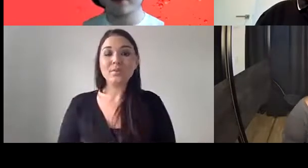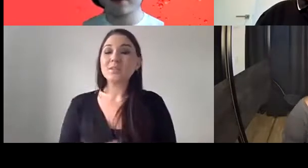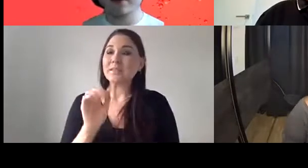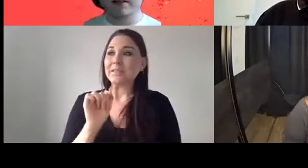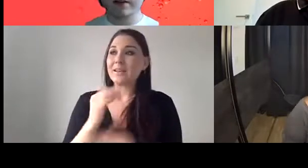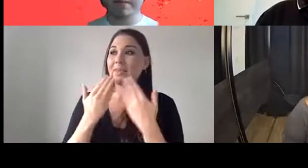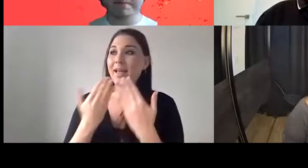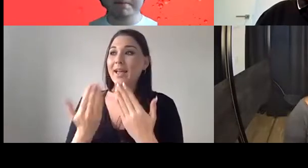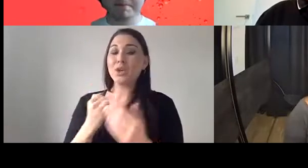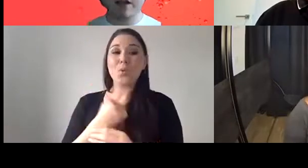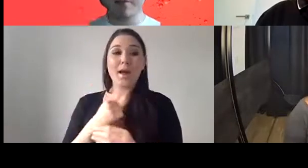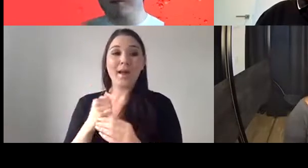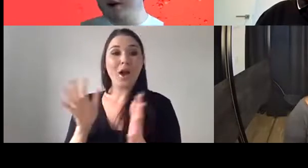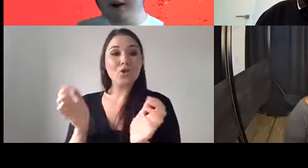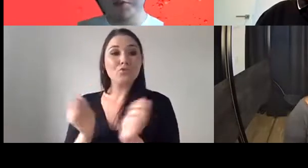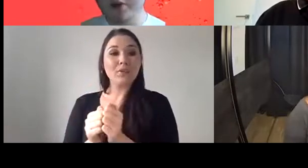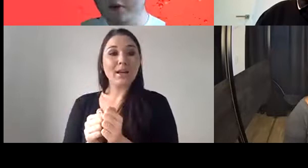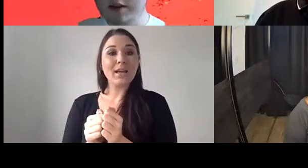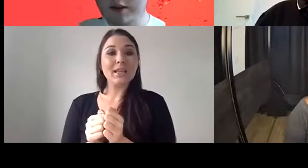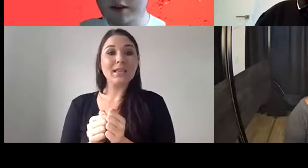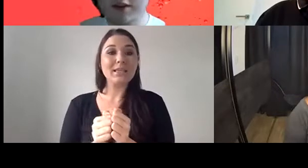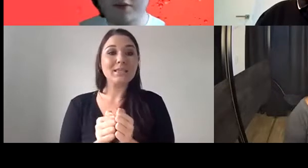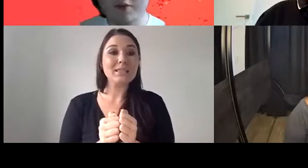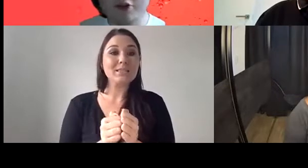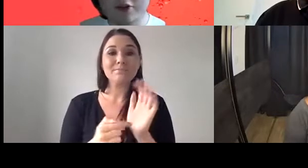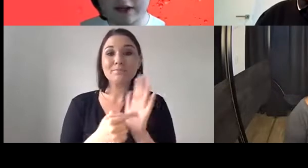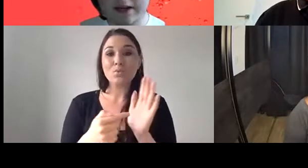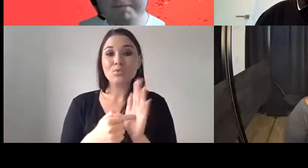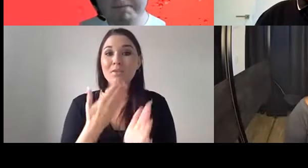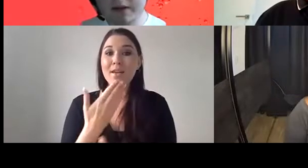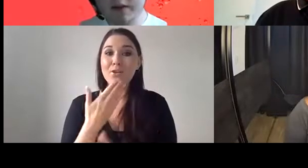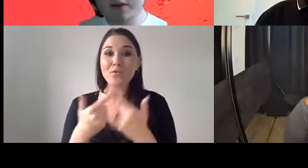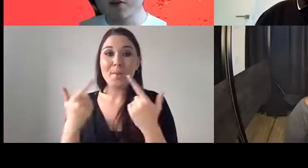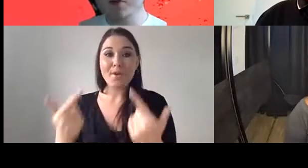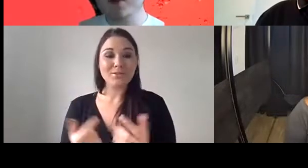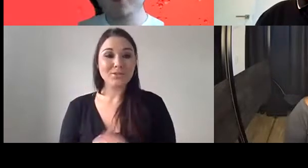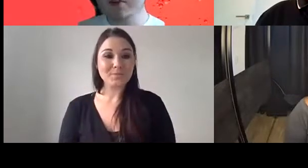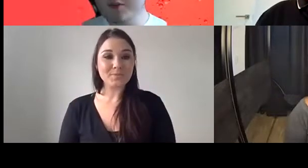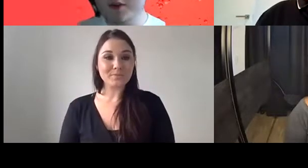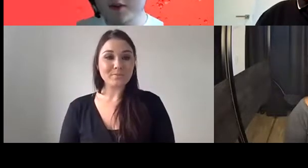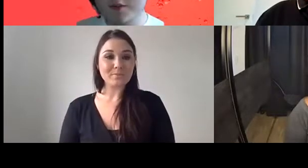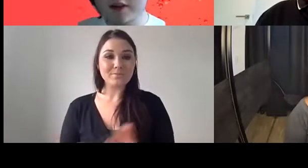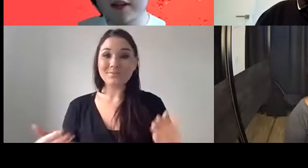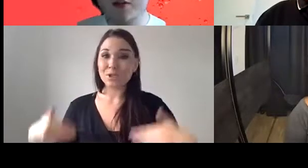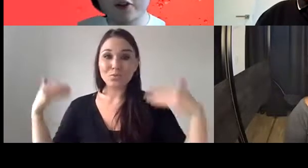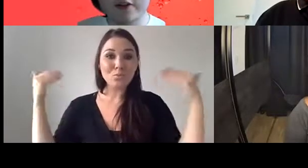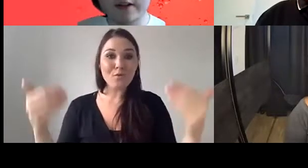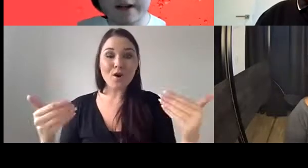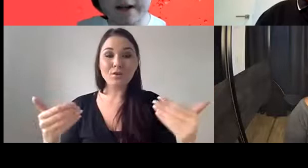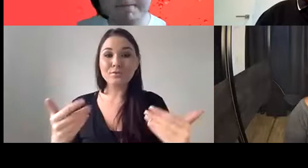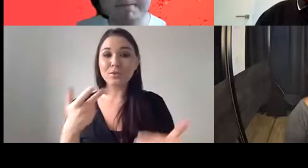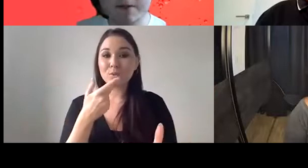agree with that. It's yeah, but very valid point you raised, and thank you very much. So to move on to my second